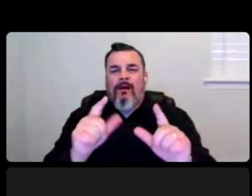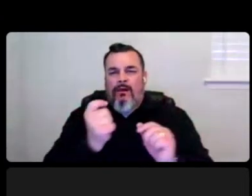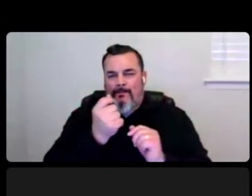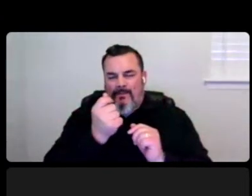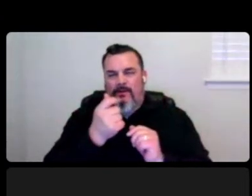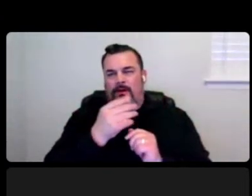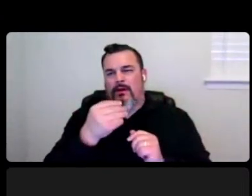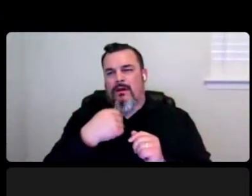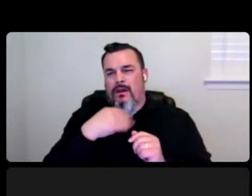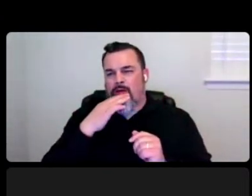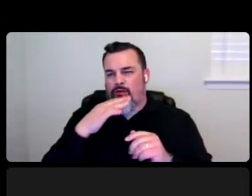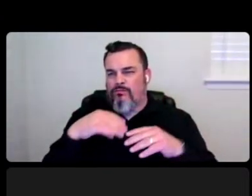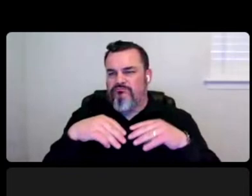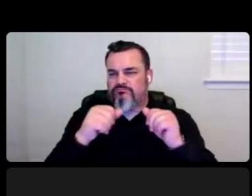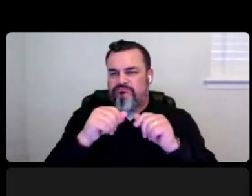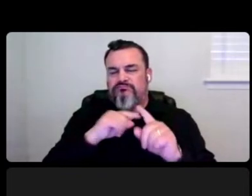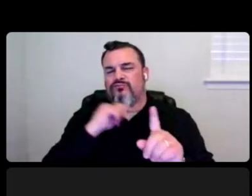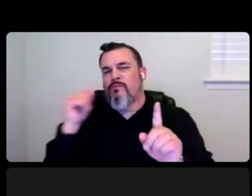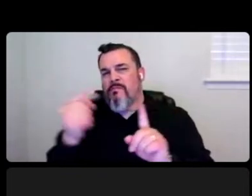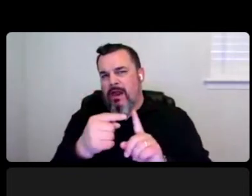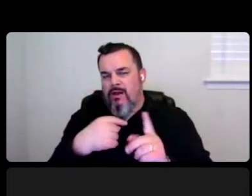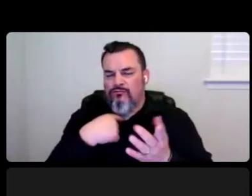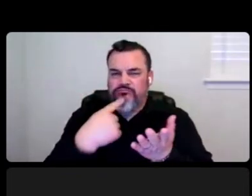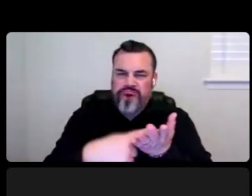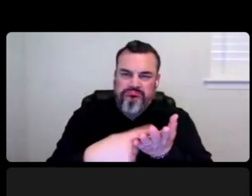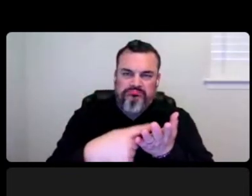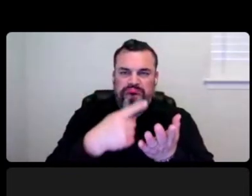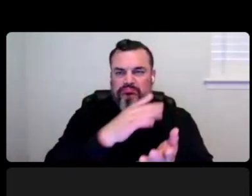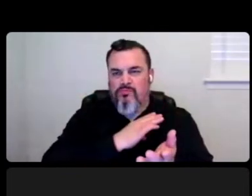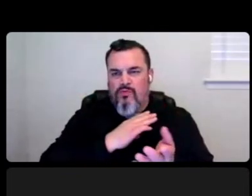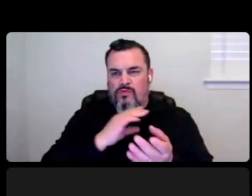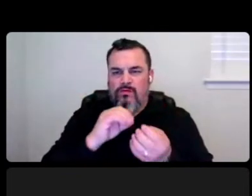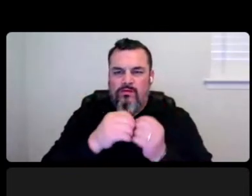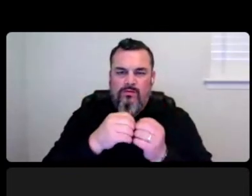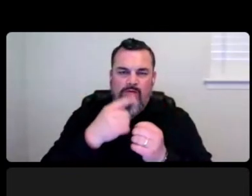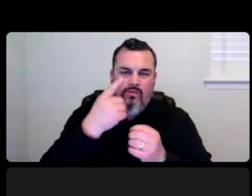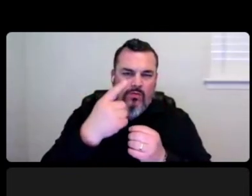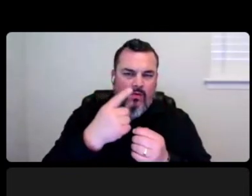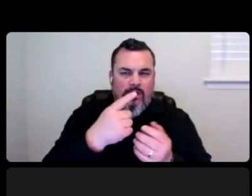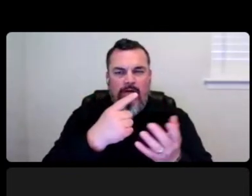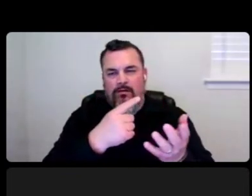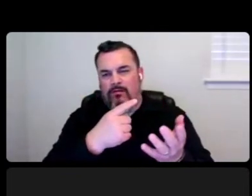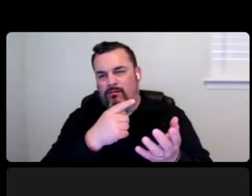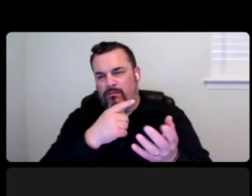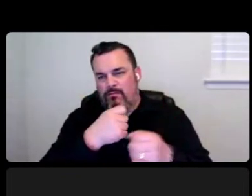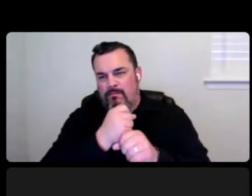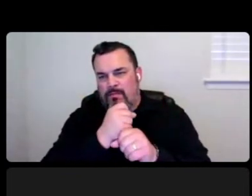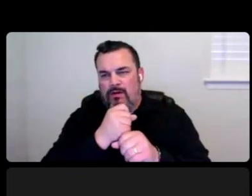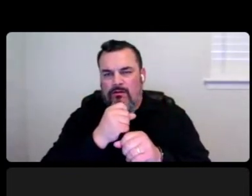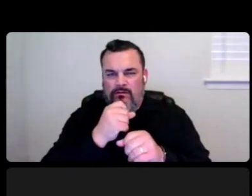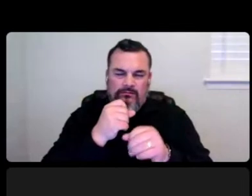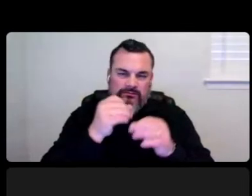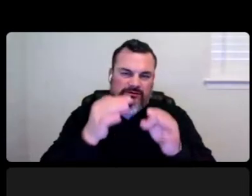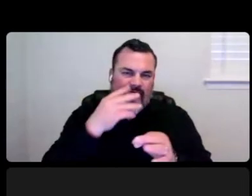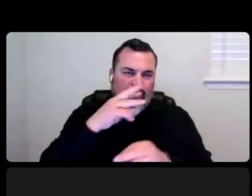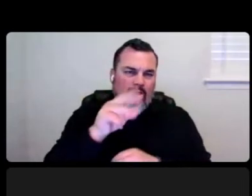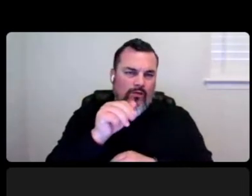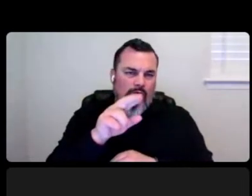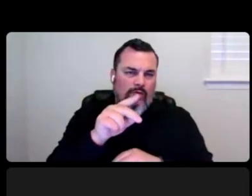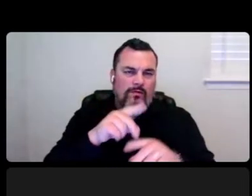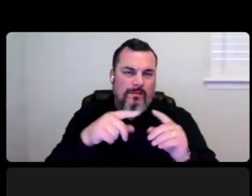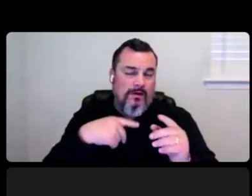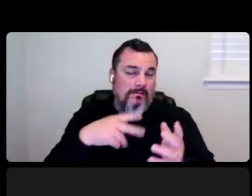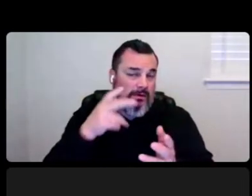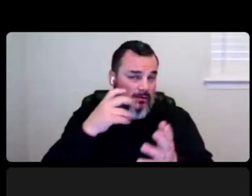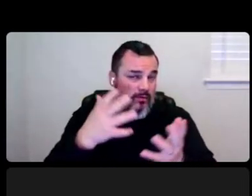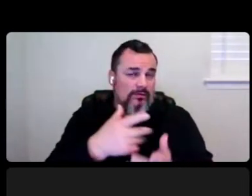I will take that on. I'll circle back to you. We can talk about it as a board. But number one, one board member doesn't make a decision for the board. And but I'm hearing what you're